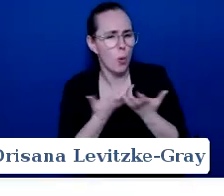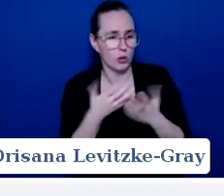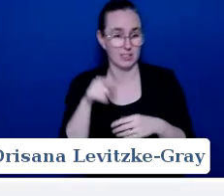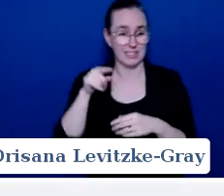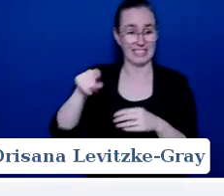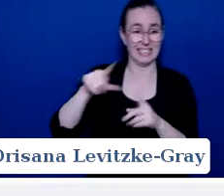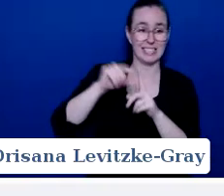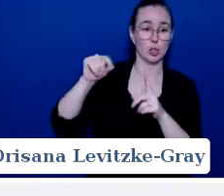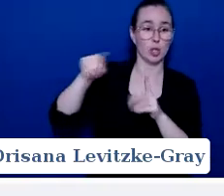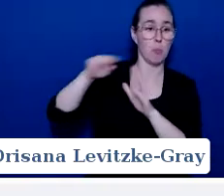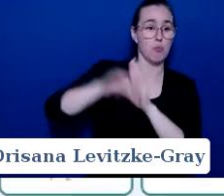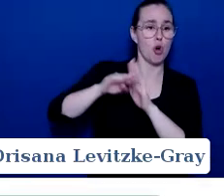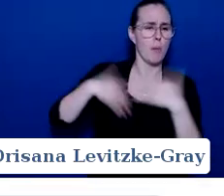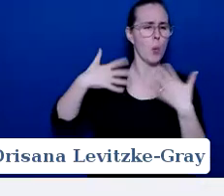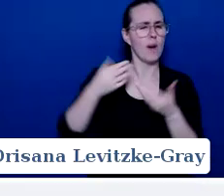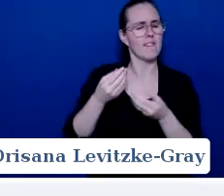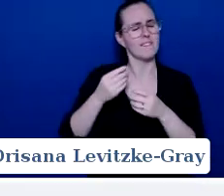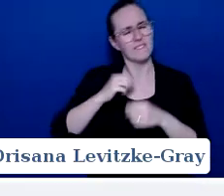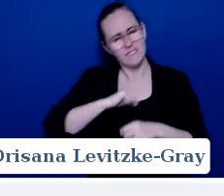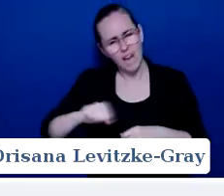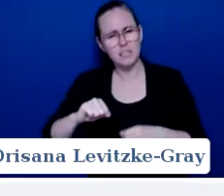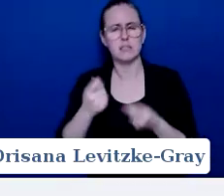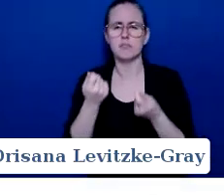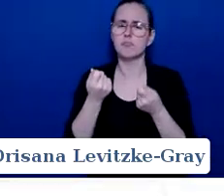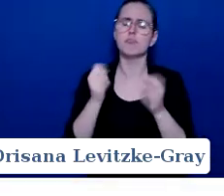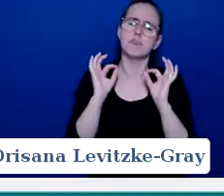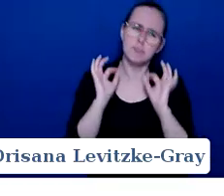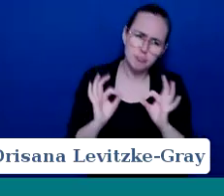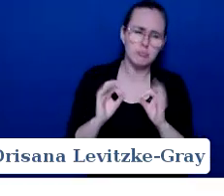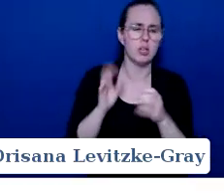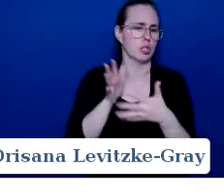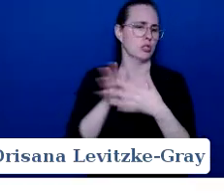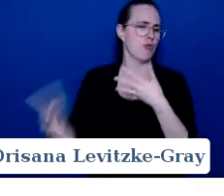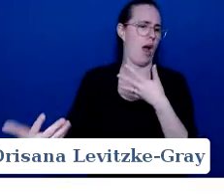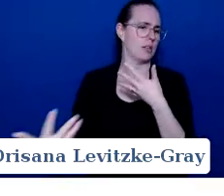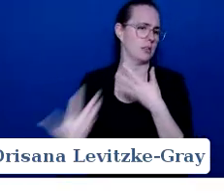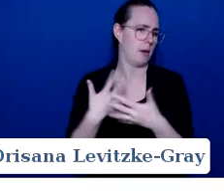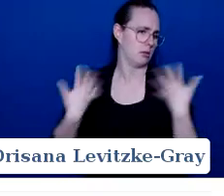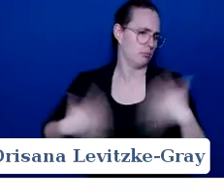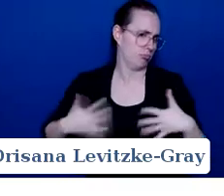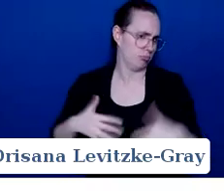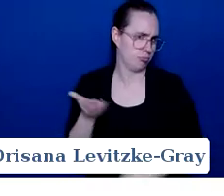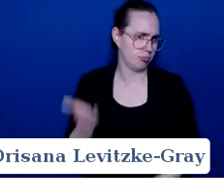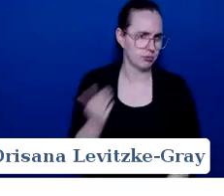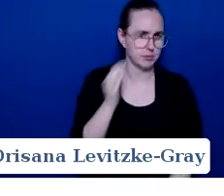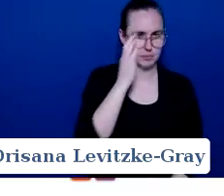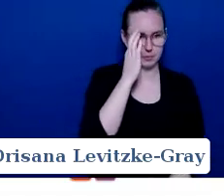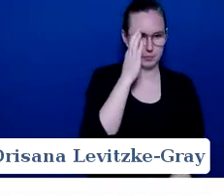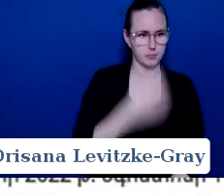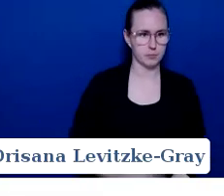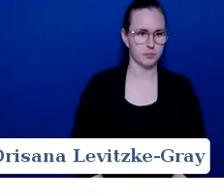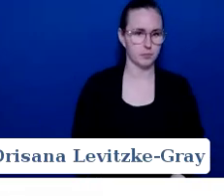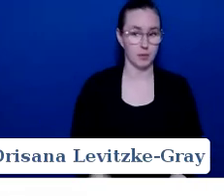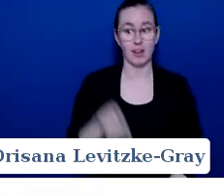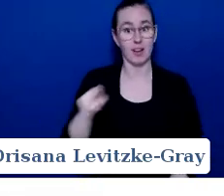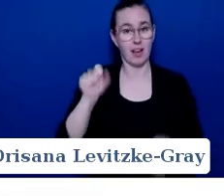the evaluation is conducted automatically by the system in order to decrease the human error possibility.